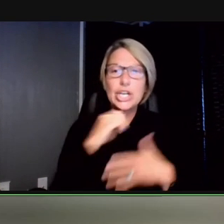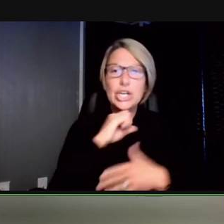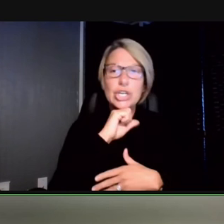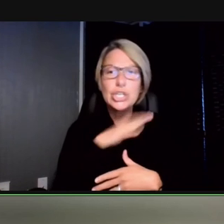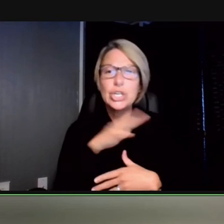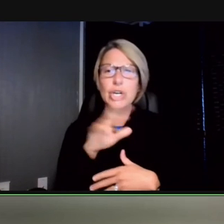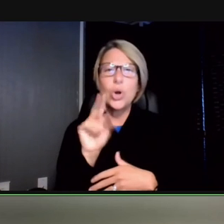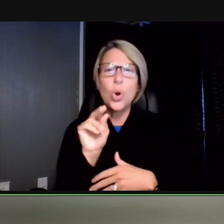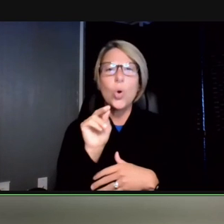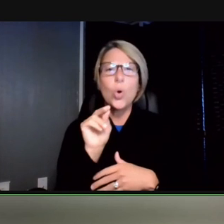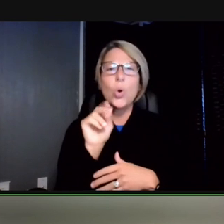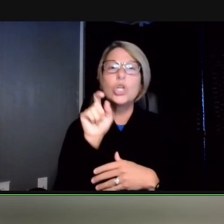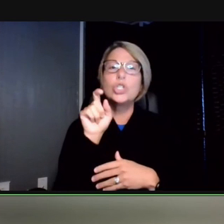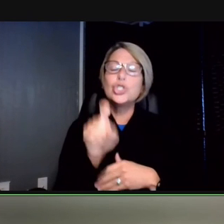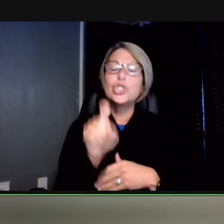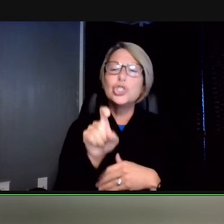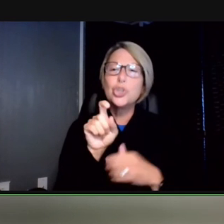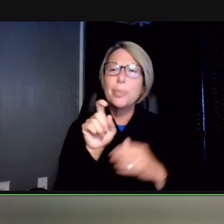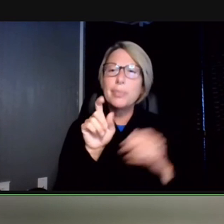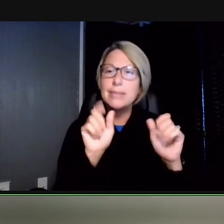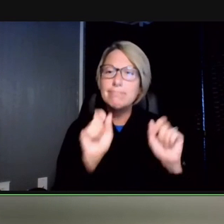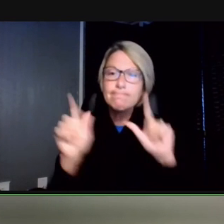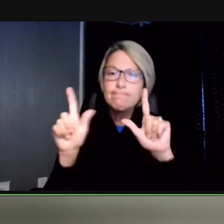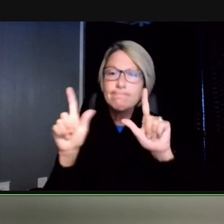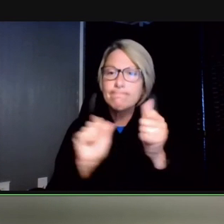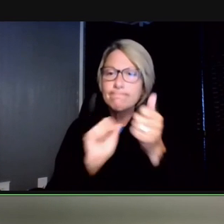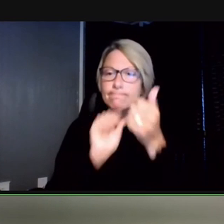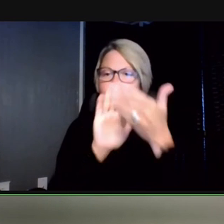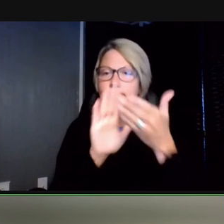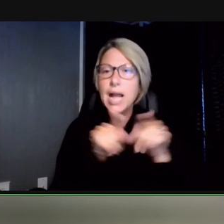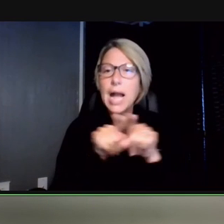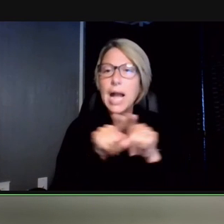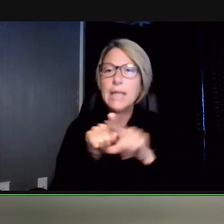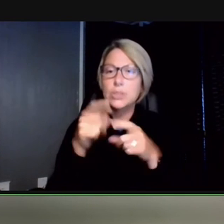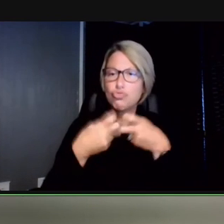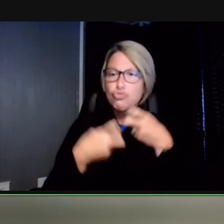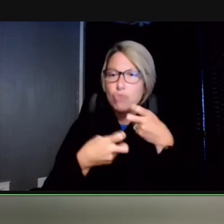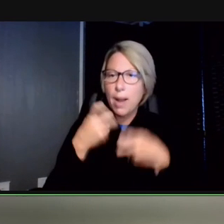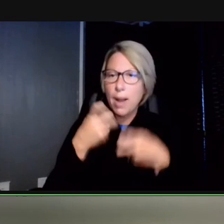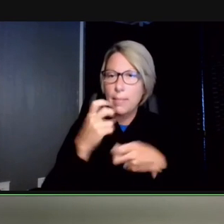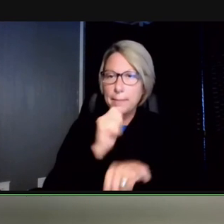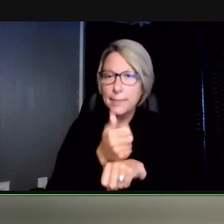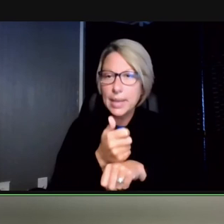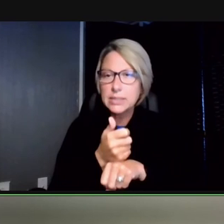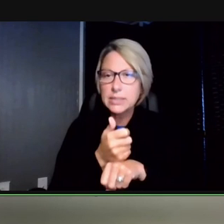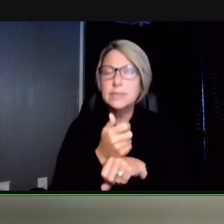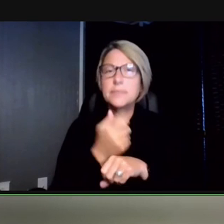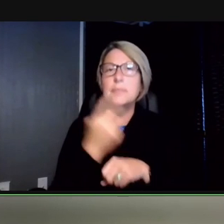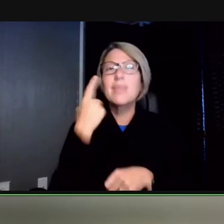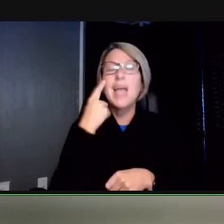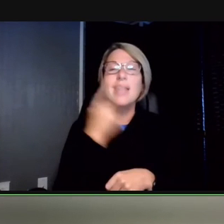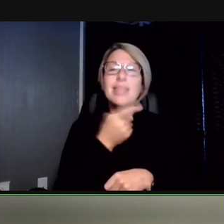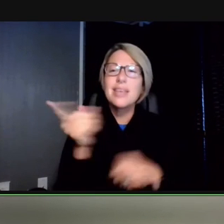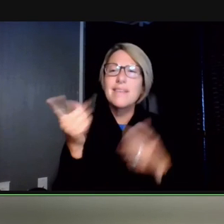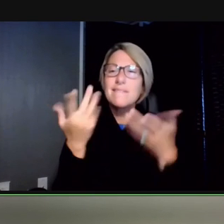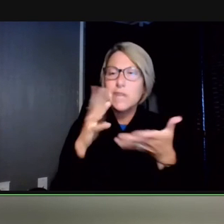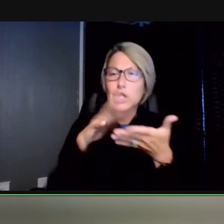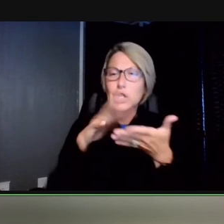Okay. And I think we all learned this early on. Like if your child does have difficulty